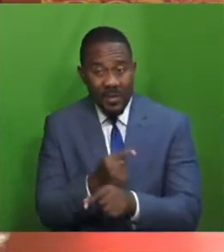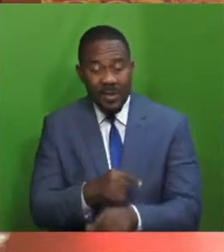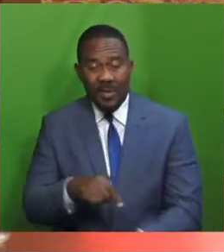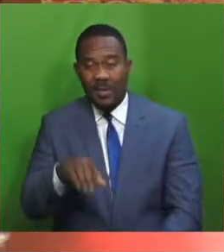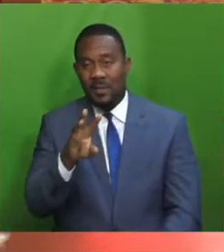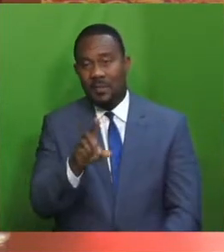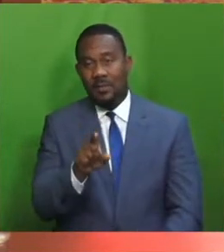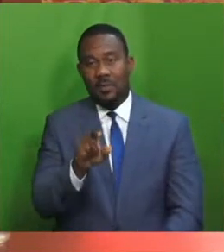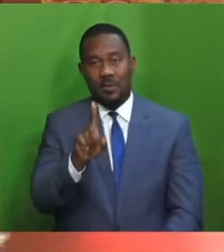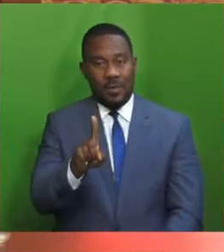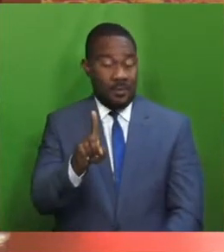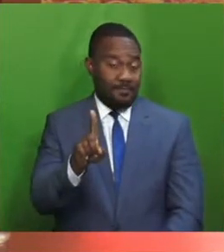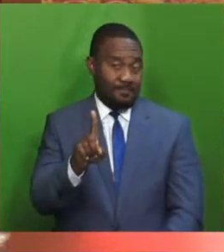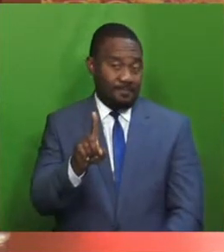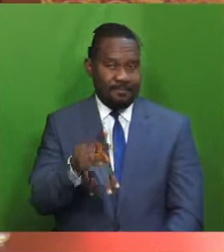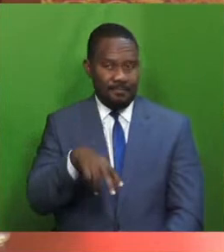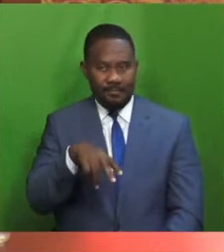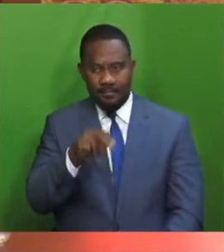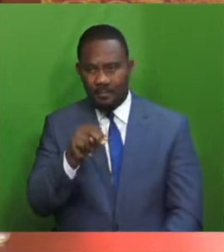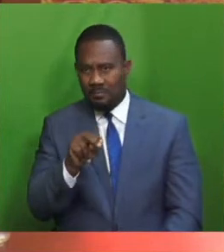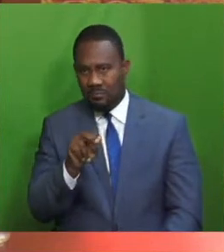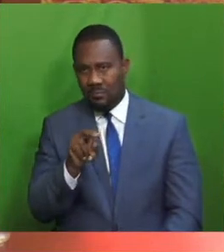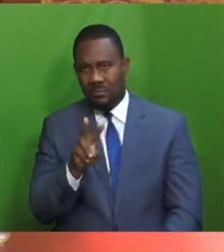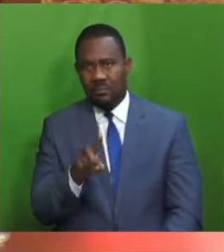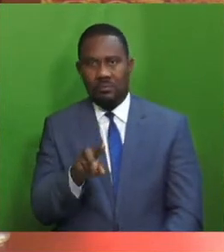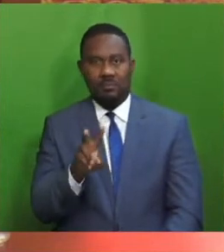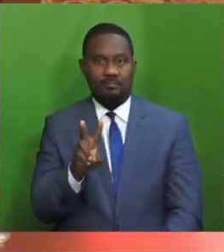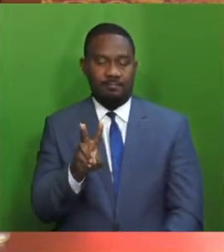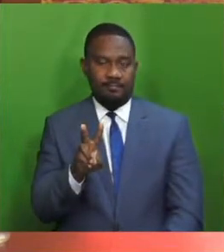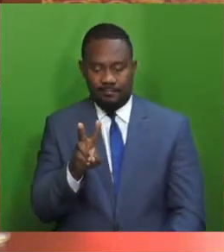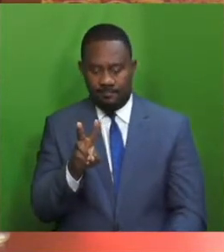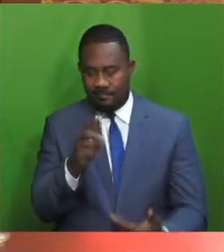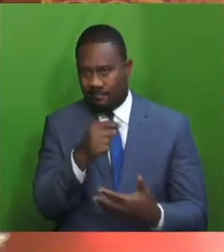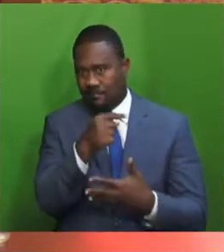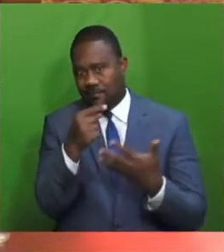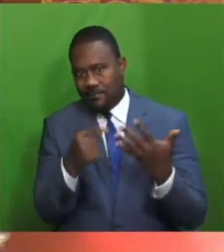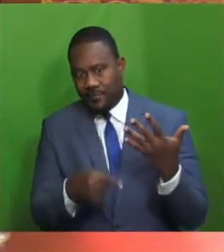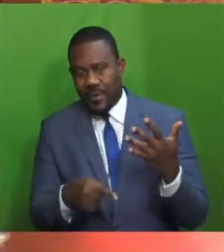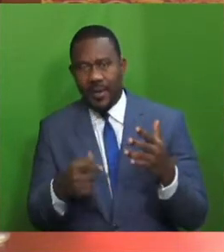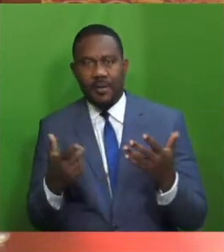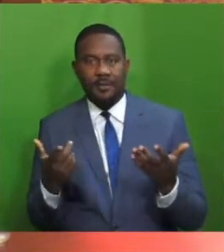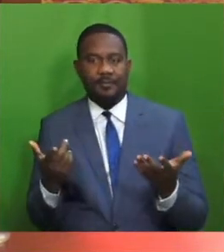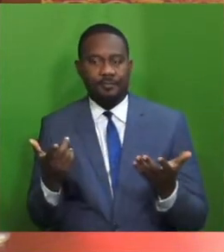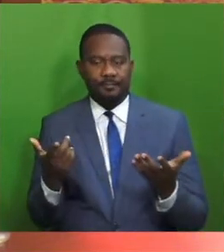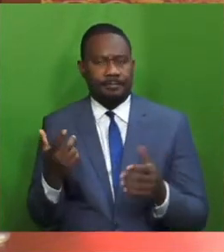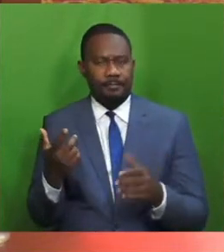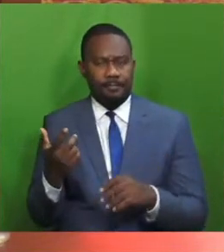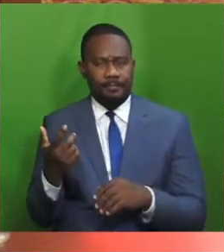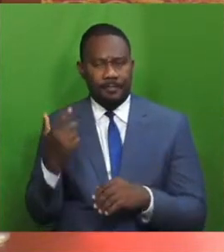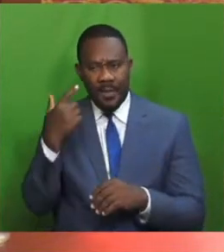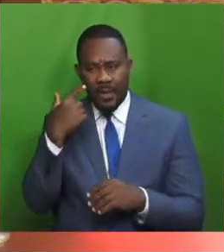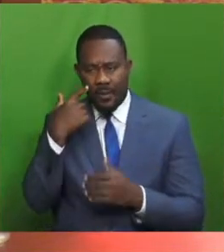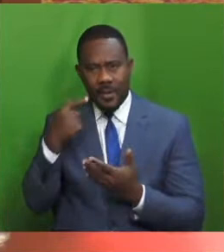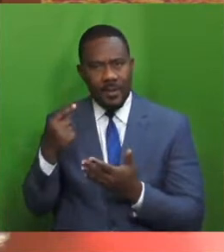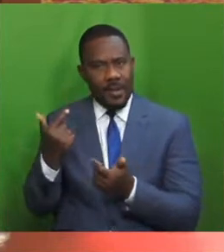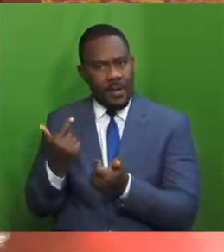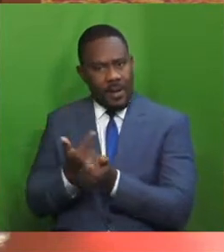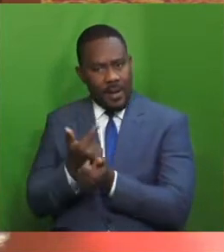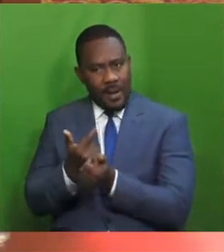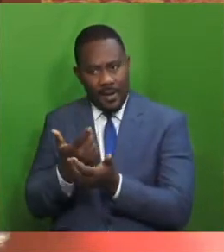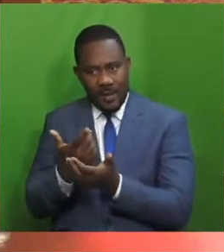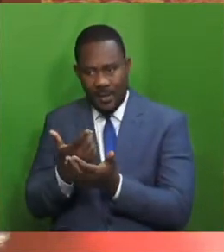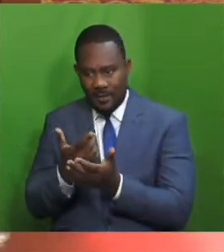Leone 5.4%, Nigeria 2.2%. So Ghana was on a good and smooth